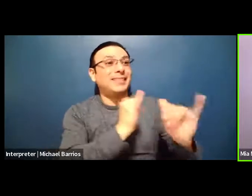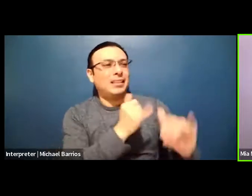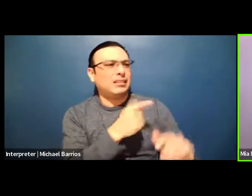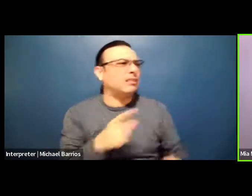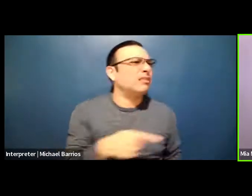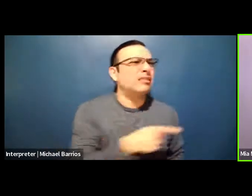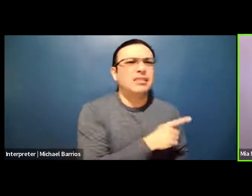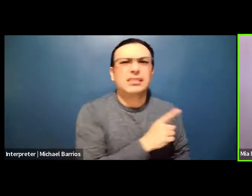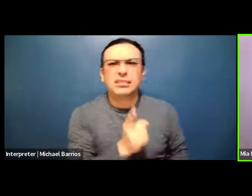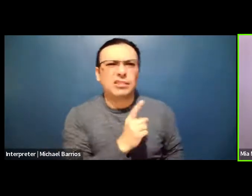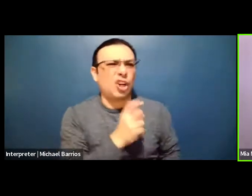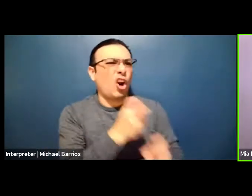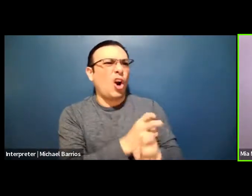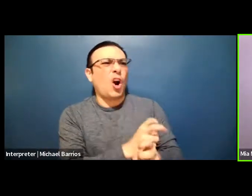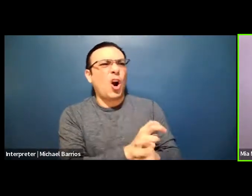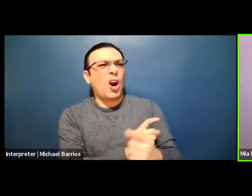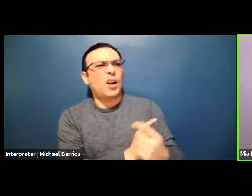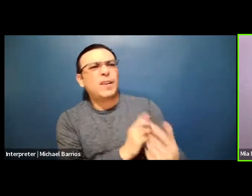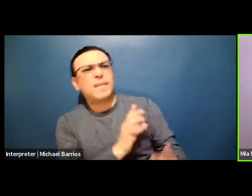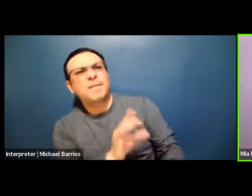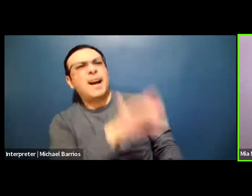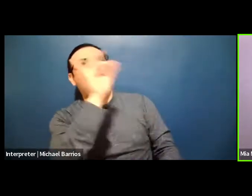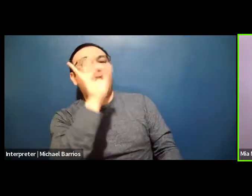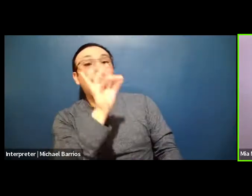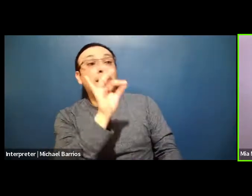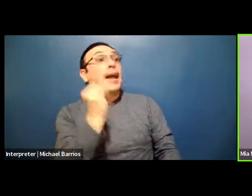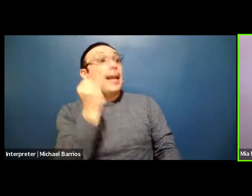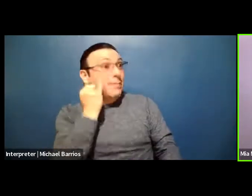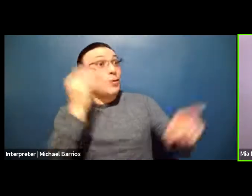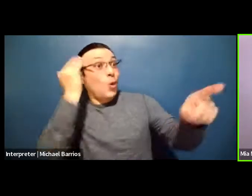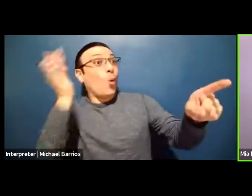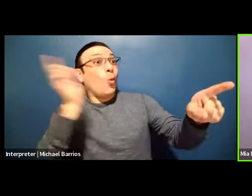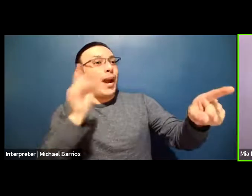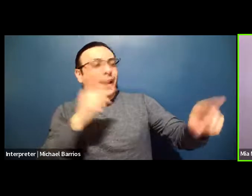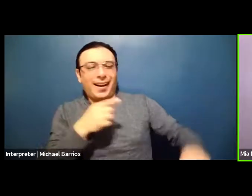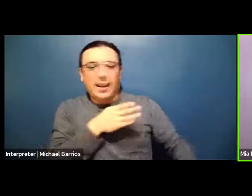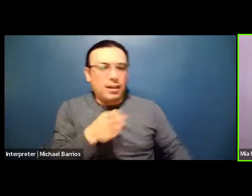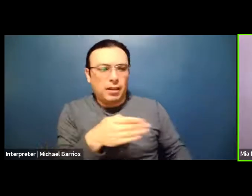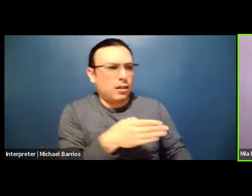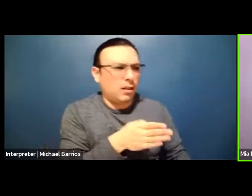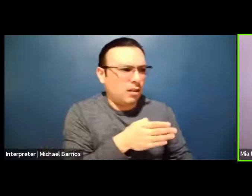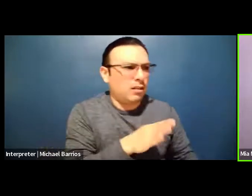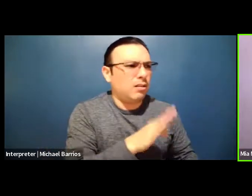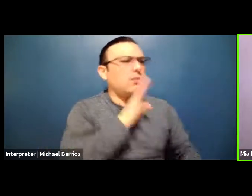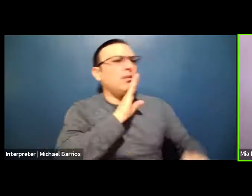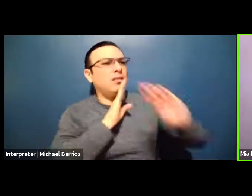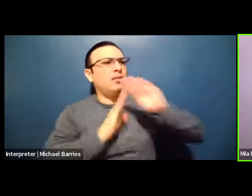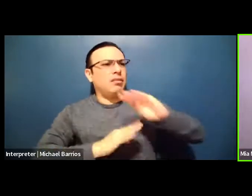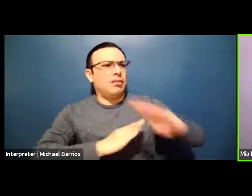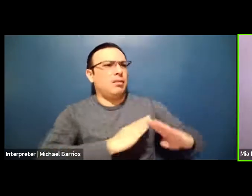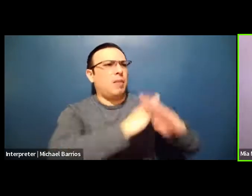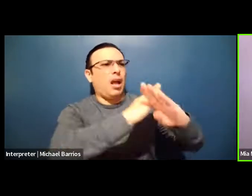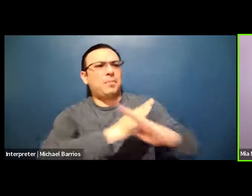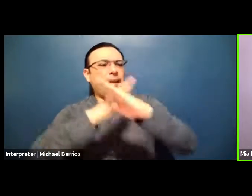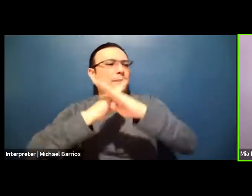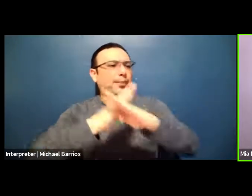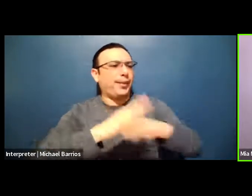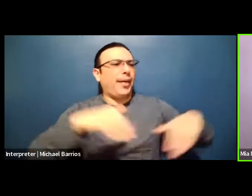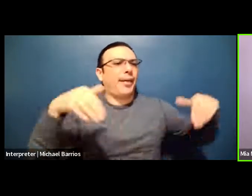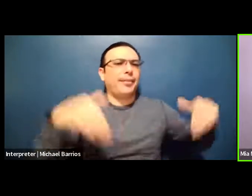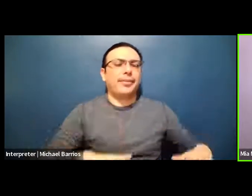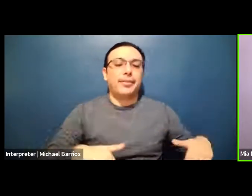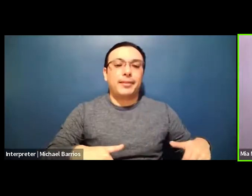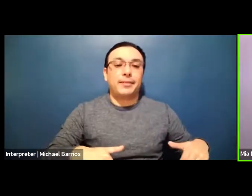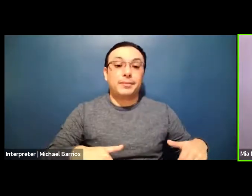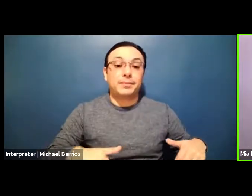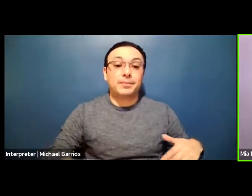how to move through the world together, especially if our access needs conflict. We are sold family by a dominant